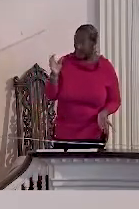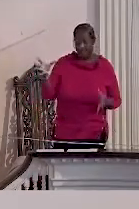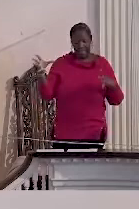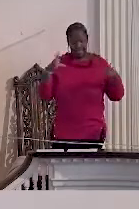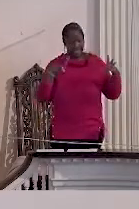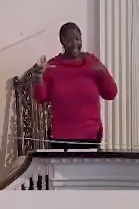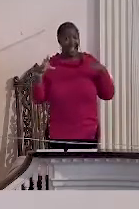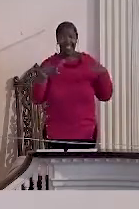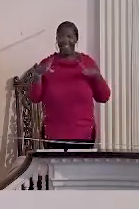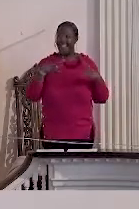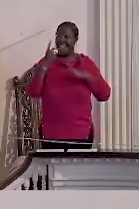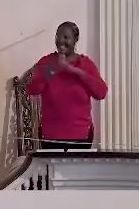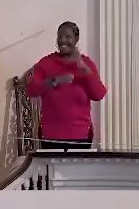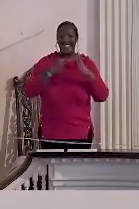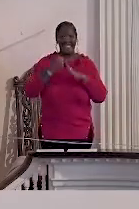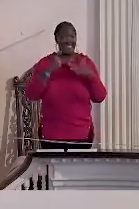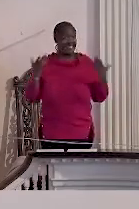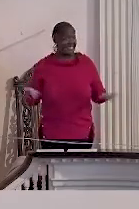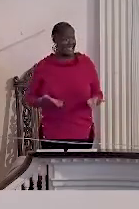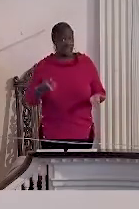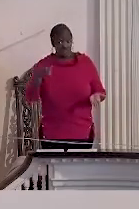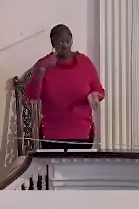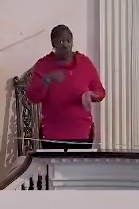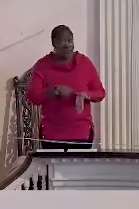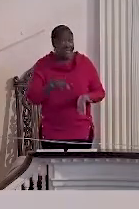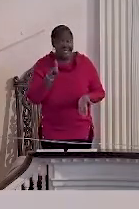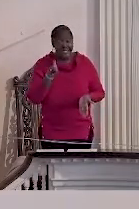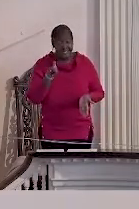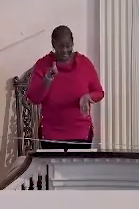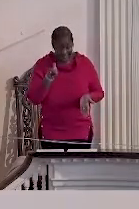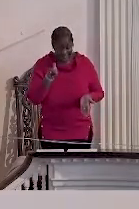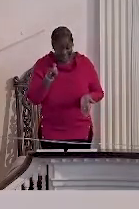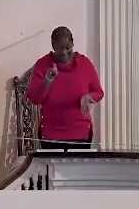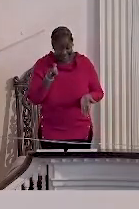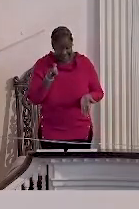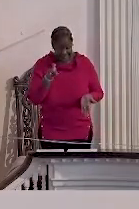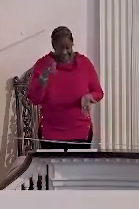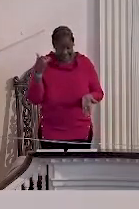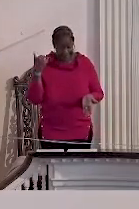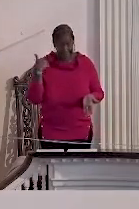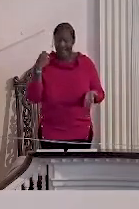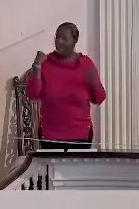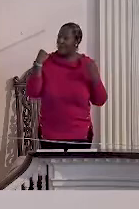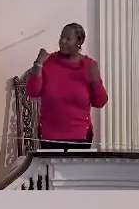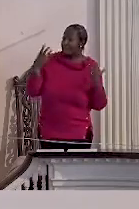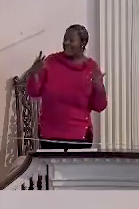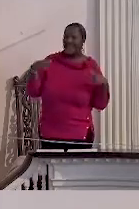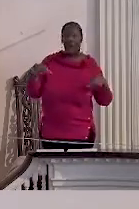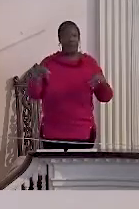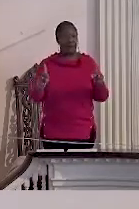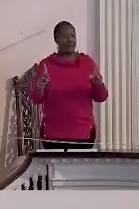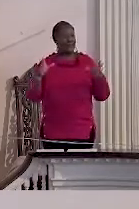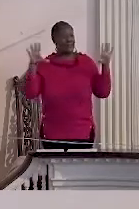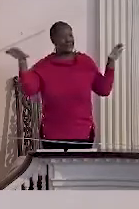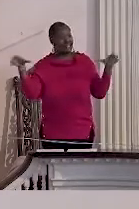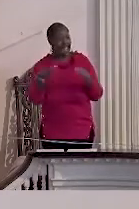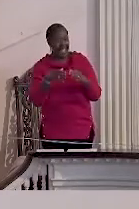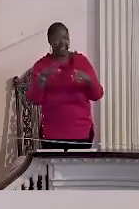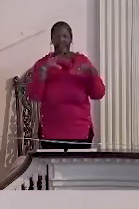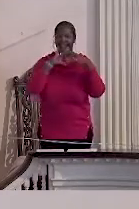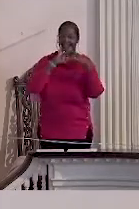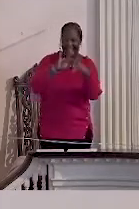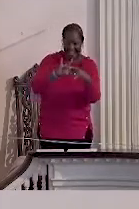holiday season is here. Have you noticed? Has penetrated your consciousness? With many opportunities to regather and